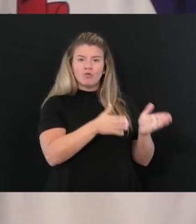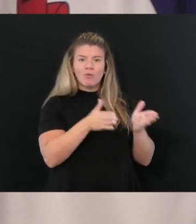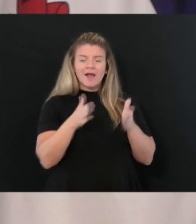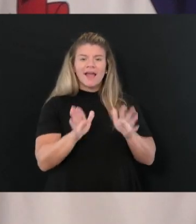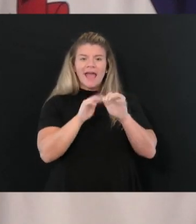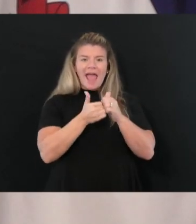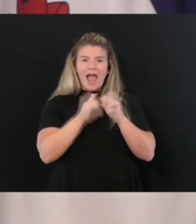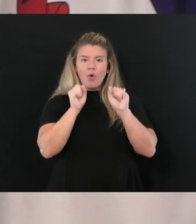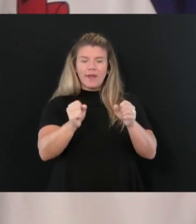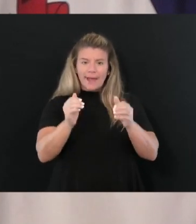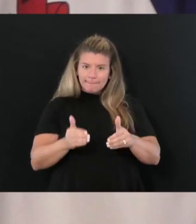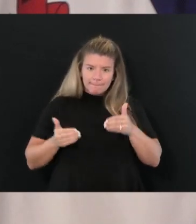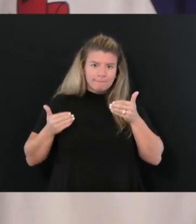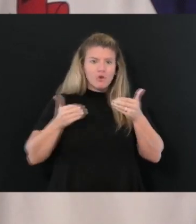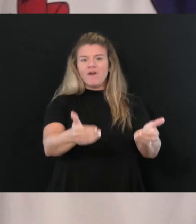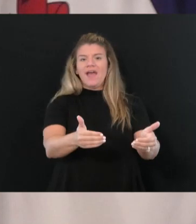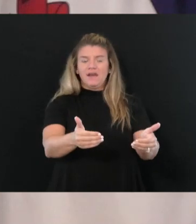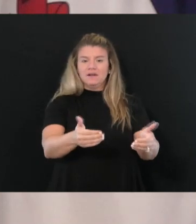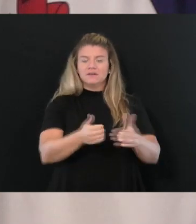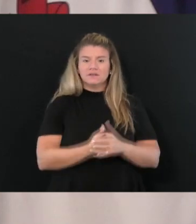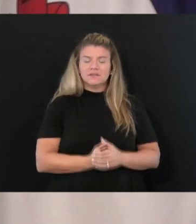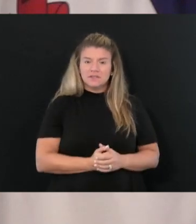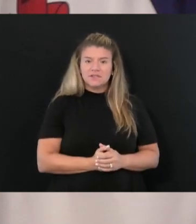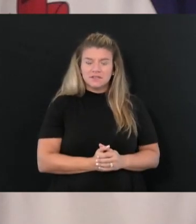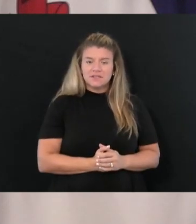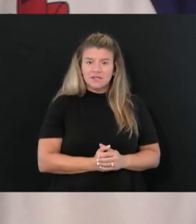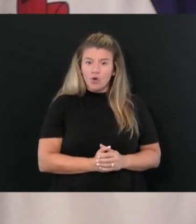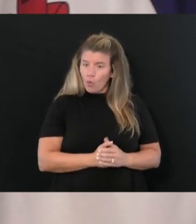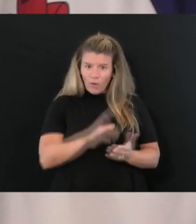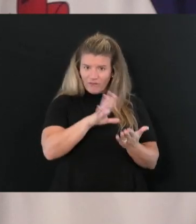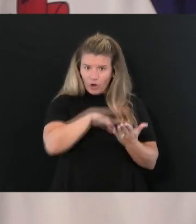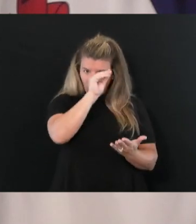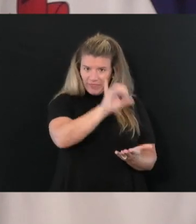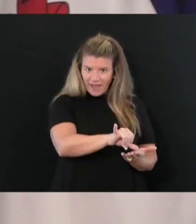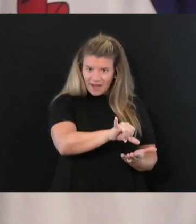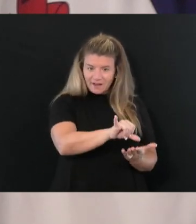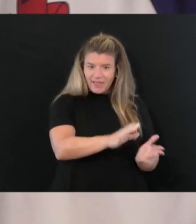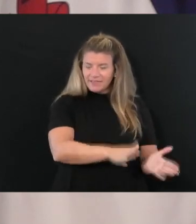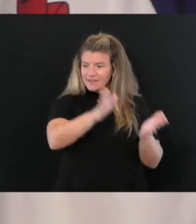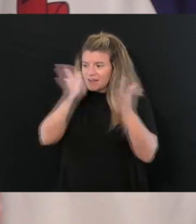full steam ahead. And on other instances where people are